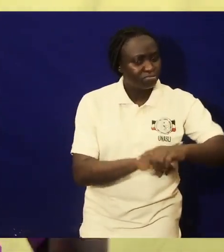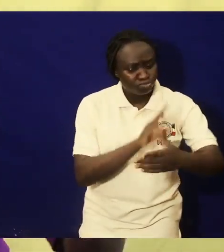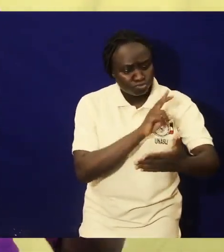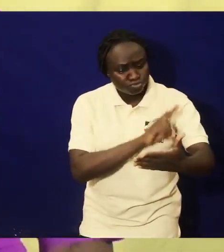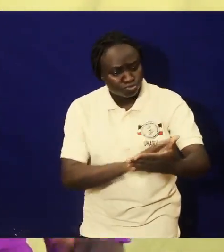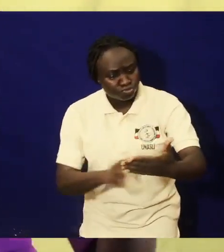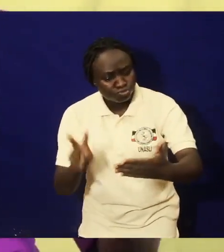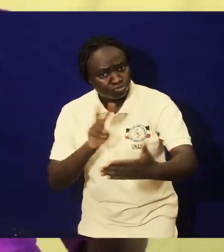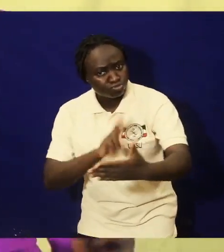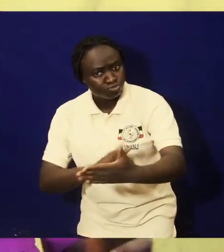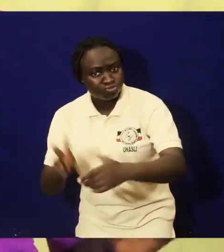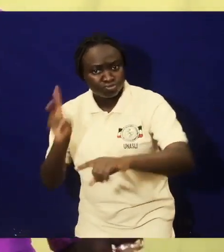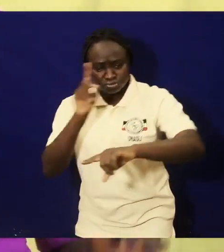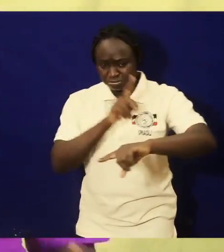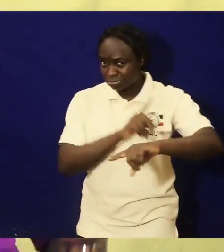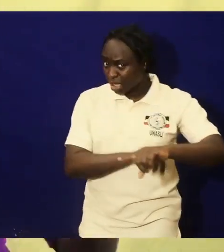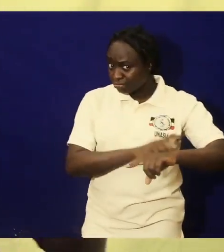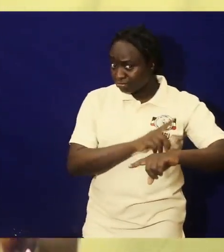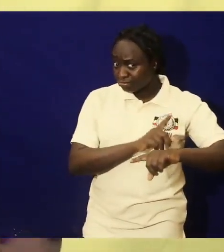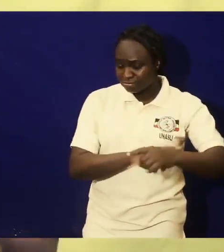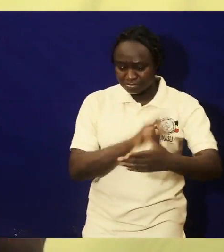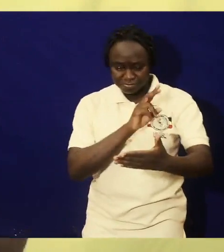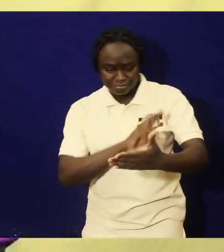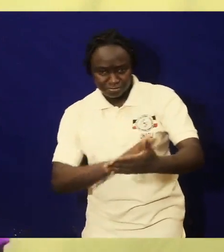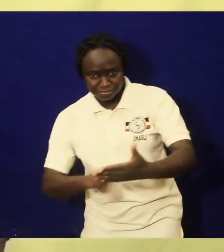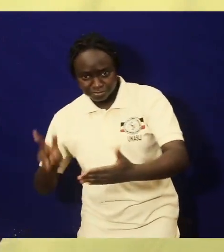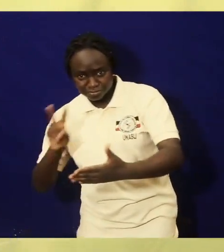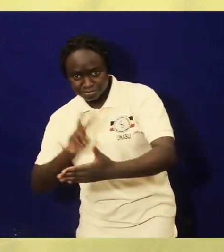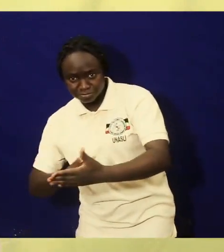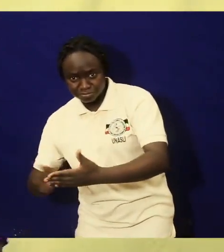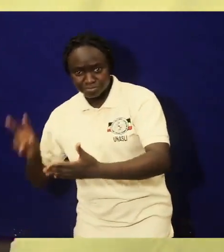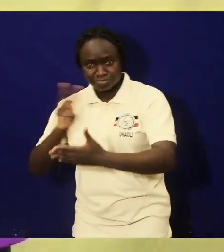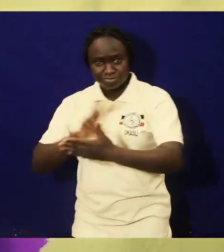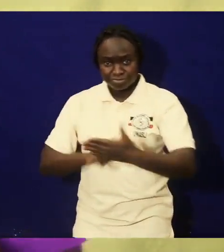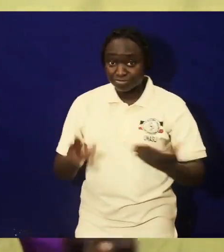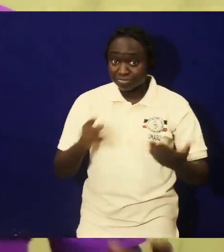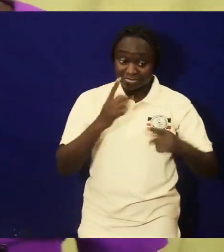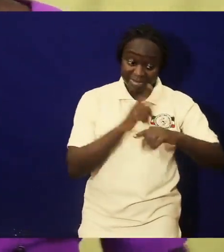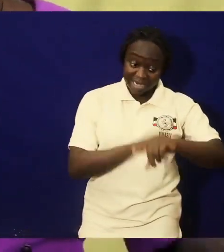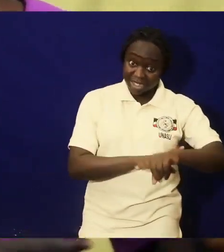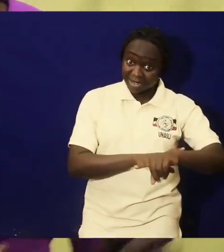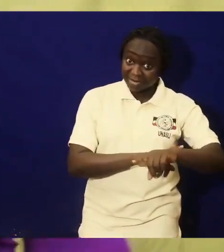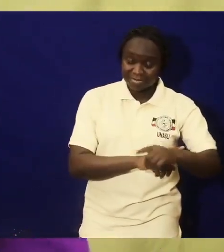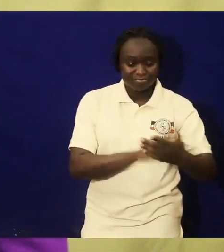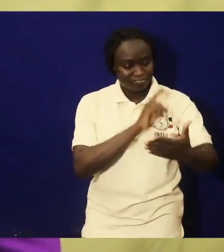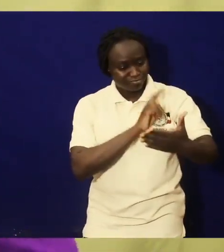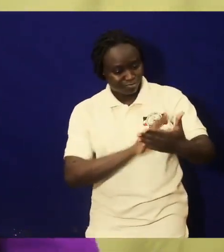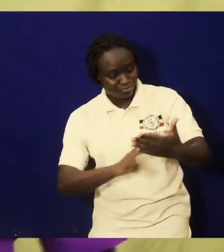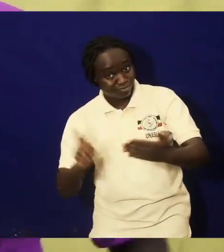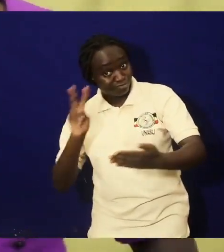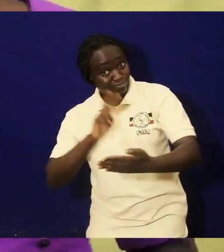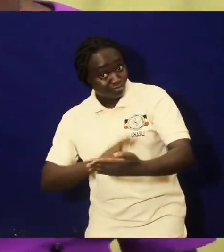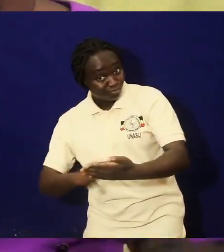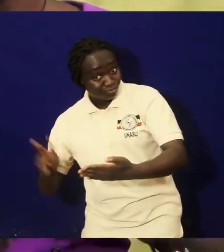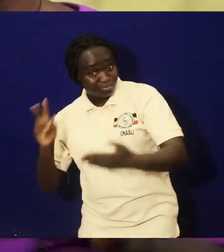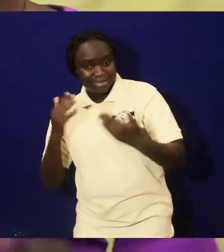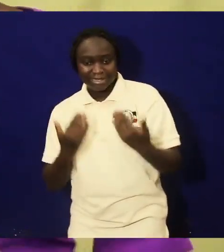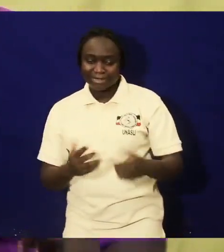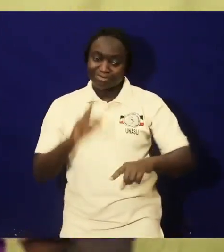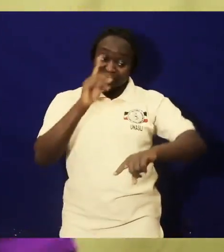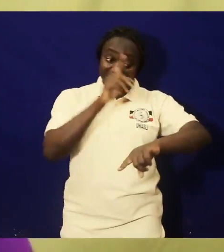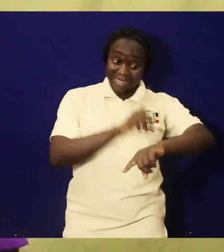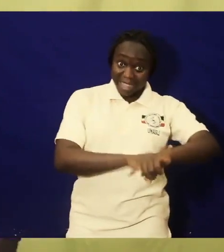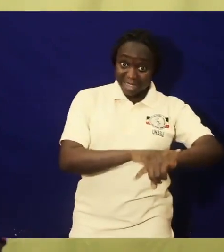It's time for reading. It's time for reading. Hey, ho, away we go.